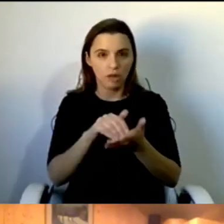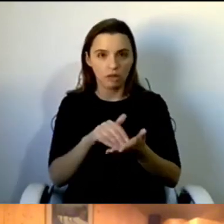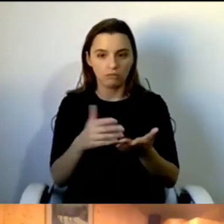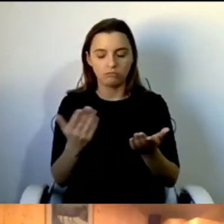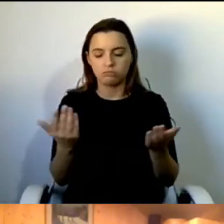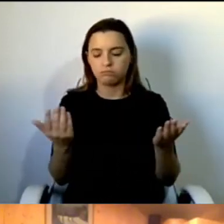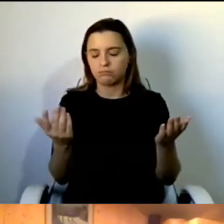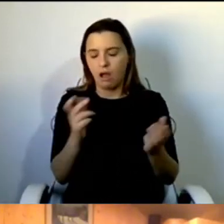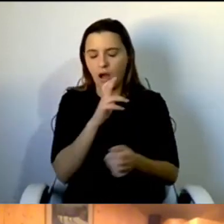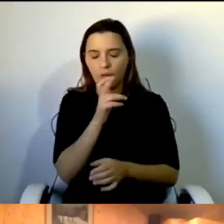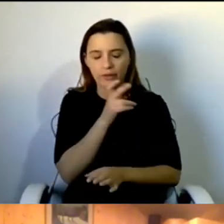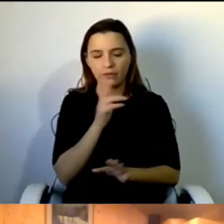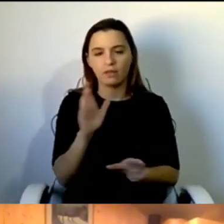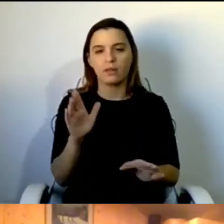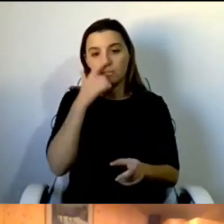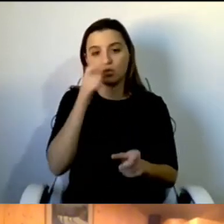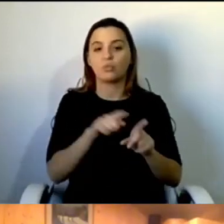it became a legal right.